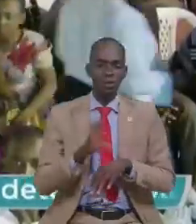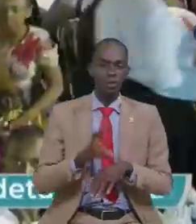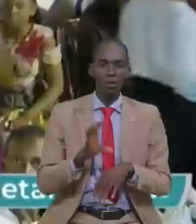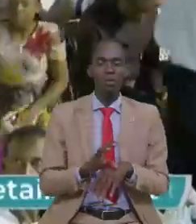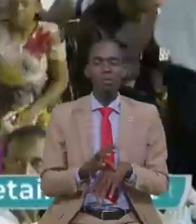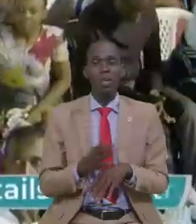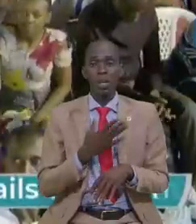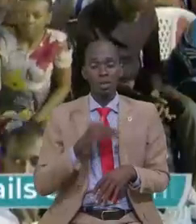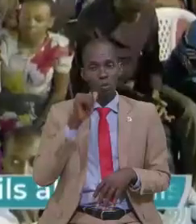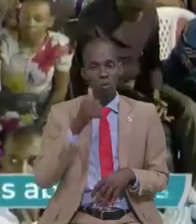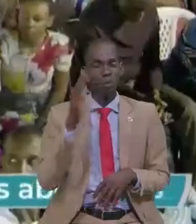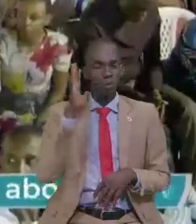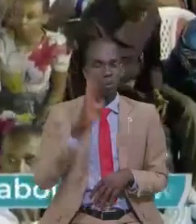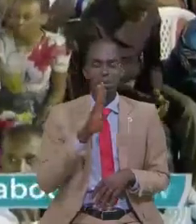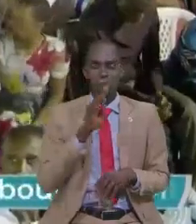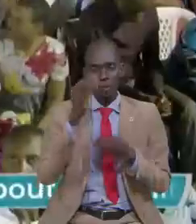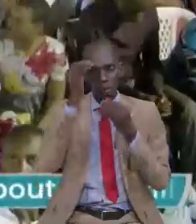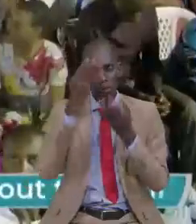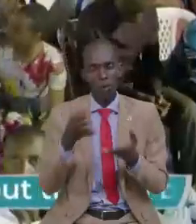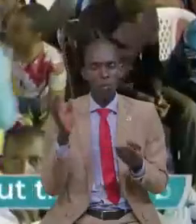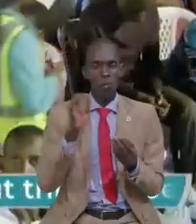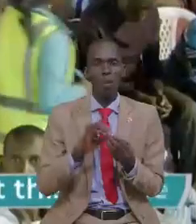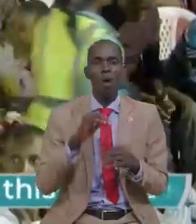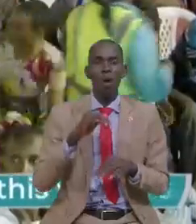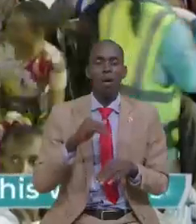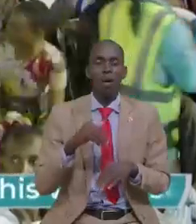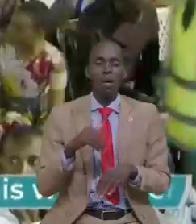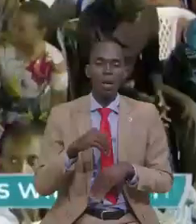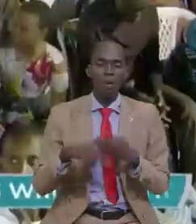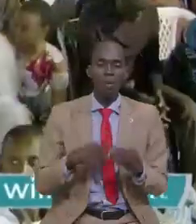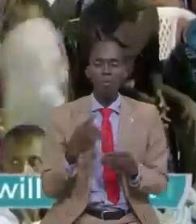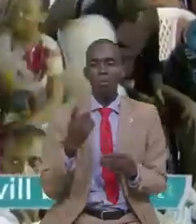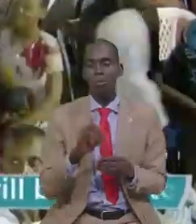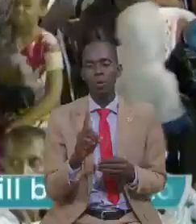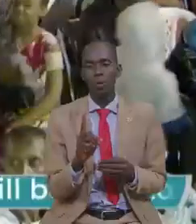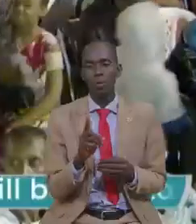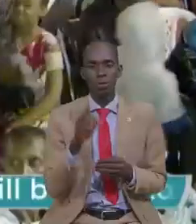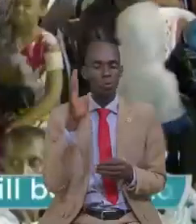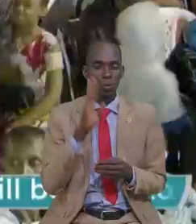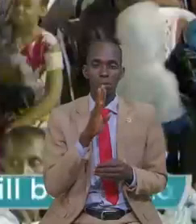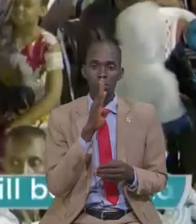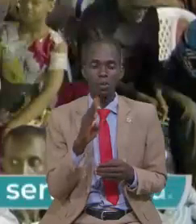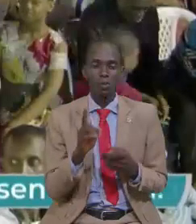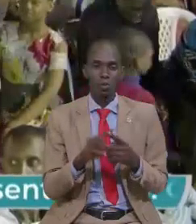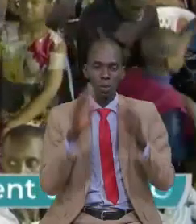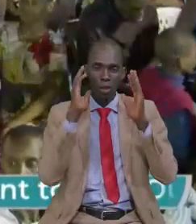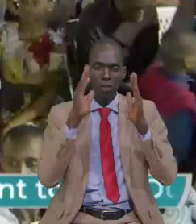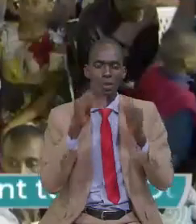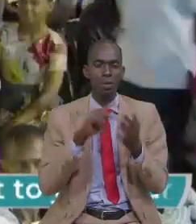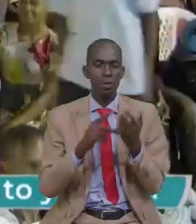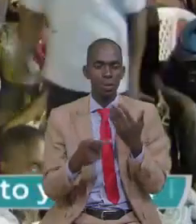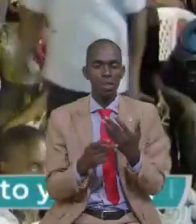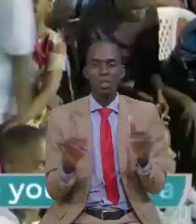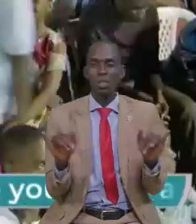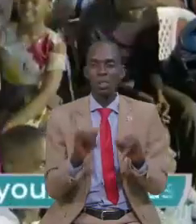be, all the Deeper Life centers where you will attend. It will be by 3 p.m., so